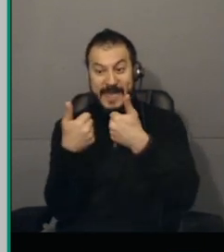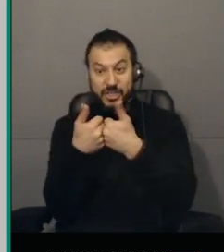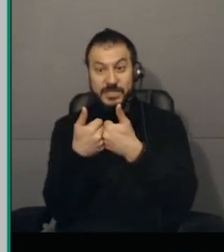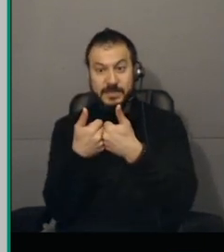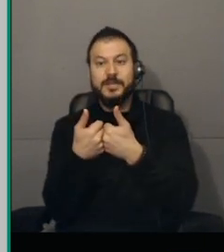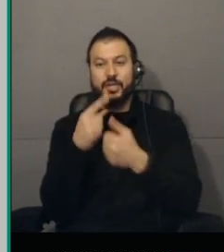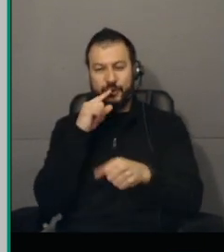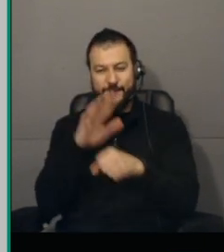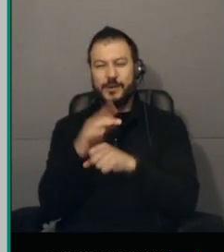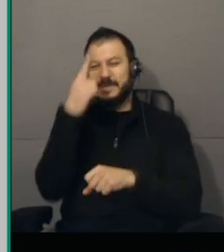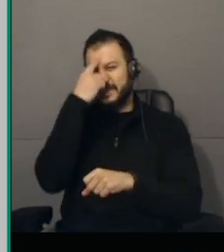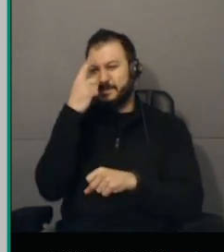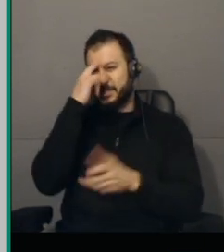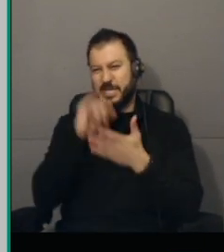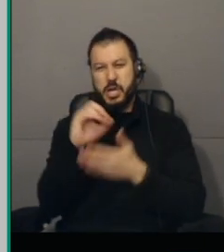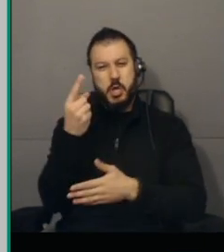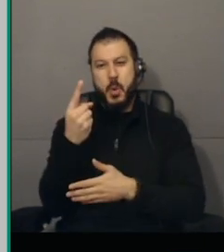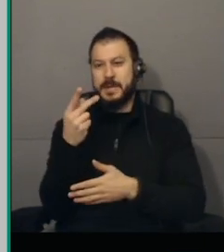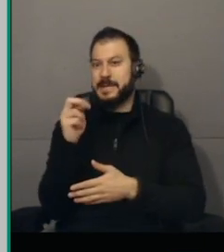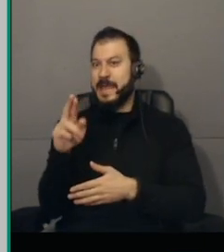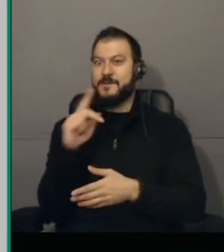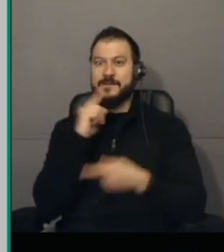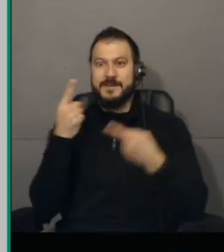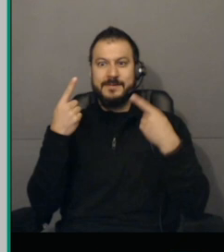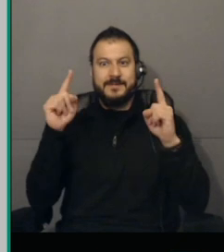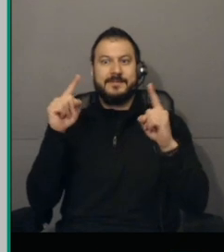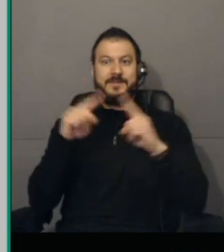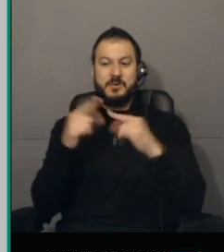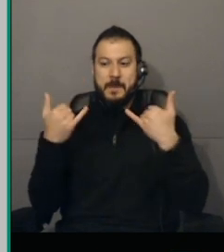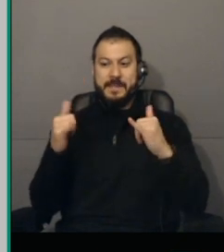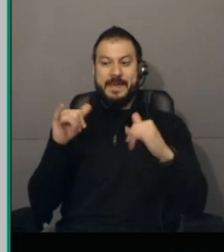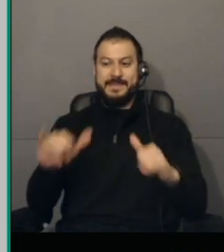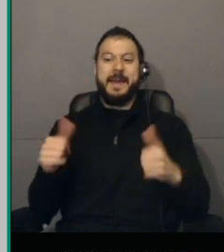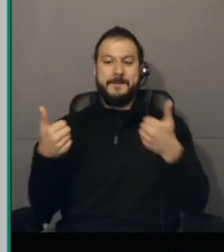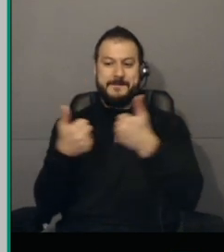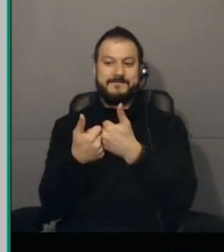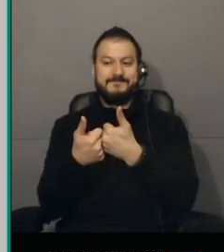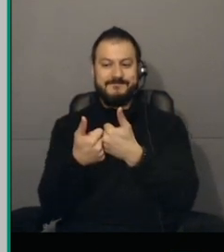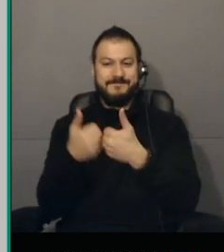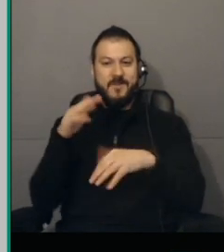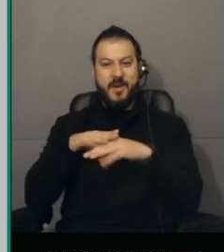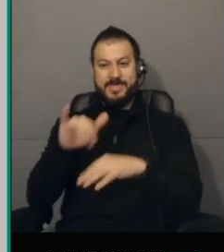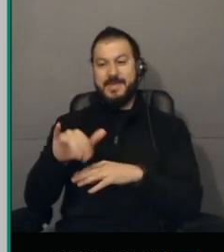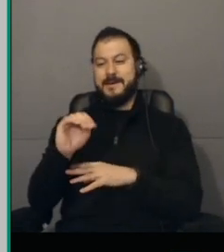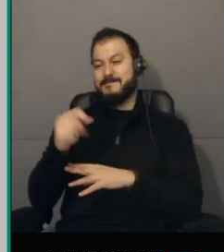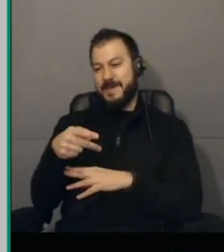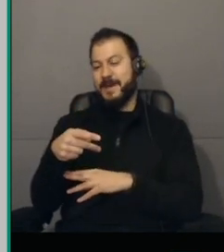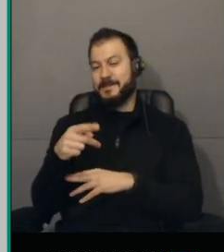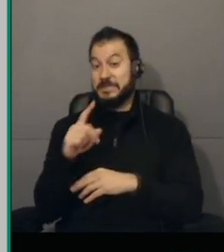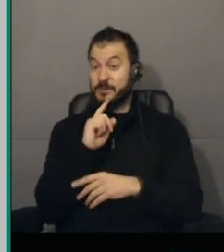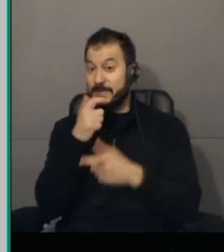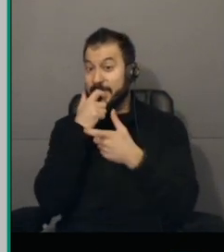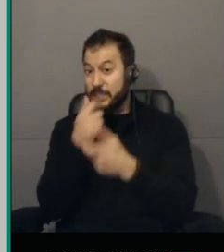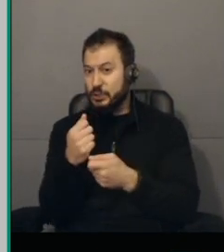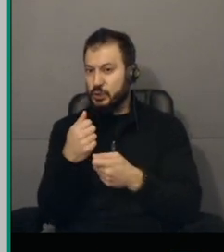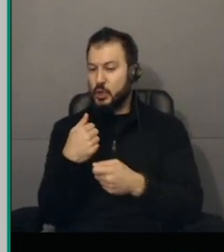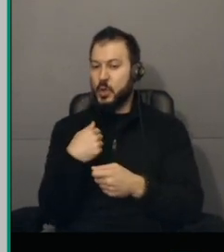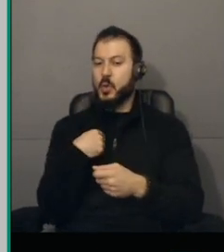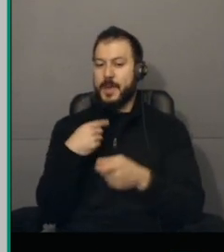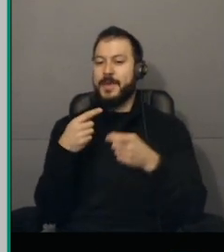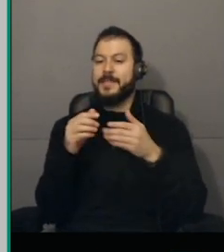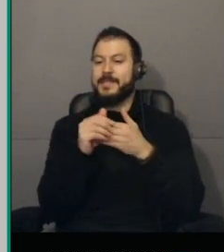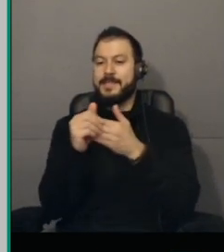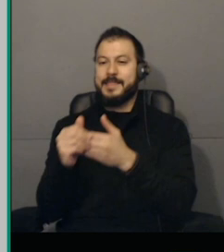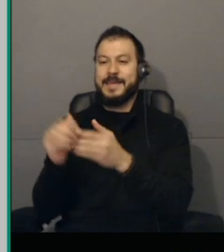which confirmed suspicions we had that no one has ever been able to successfully play a match on this map. And this is especially interesting as we leave the